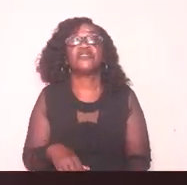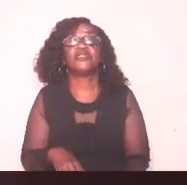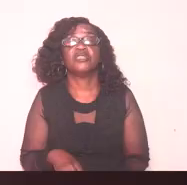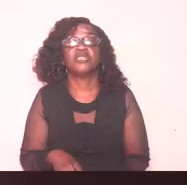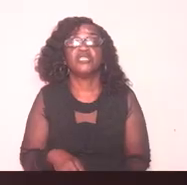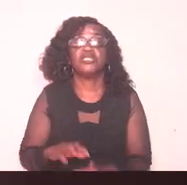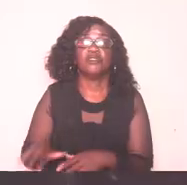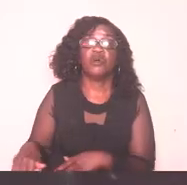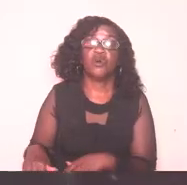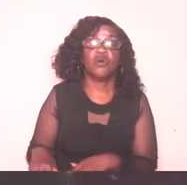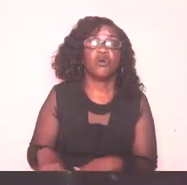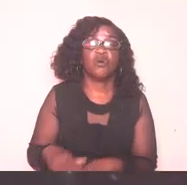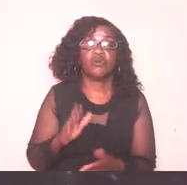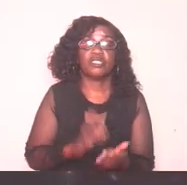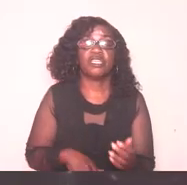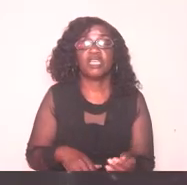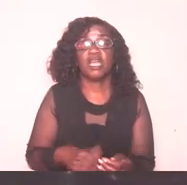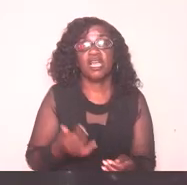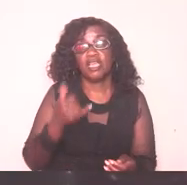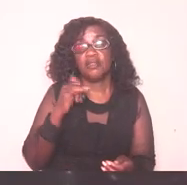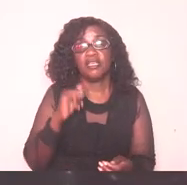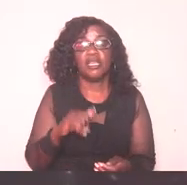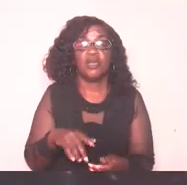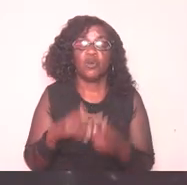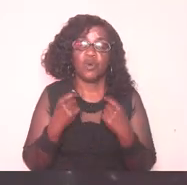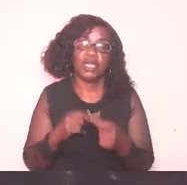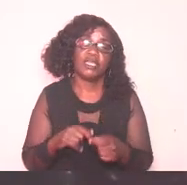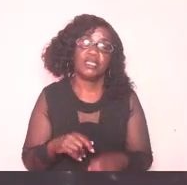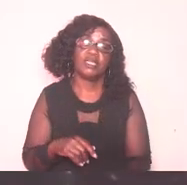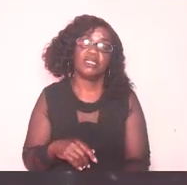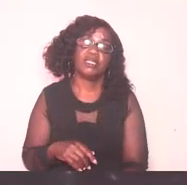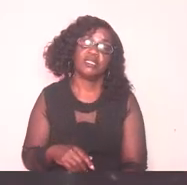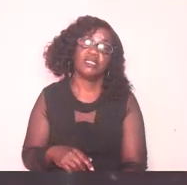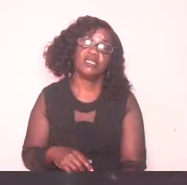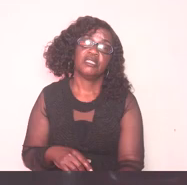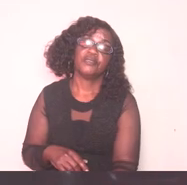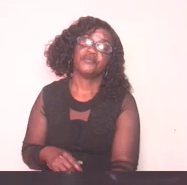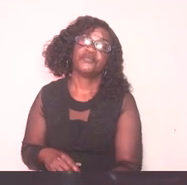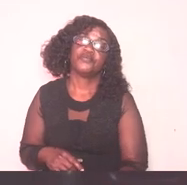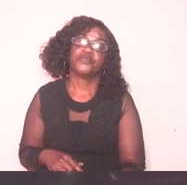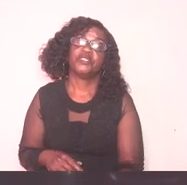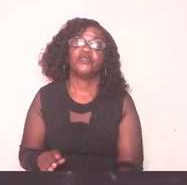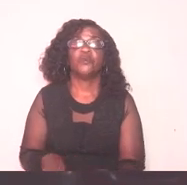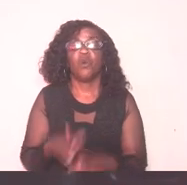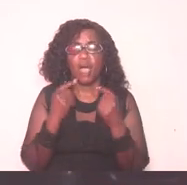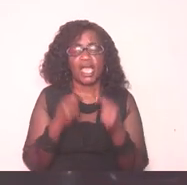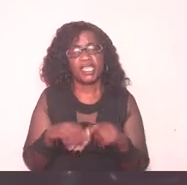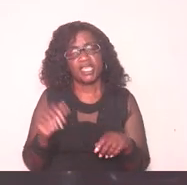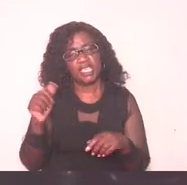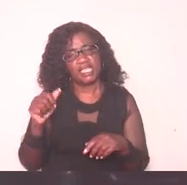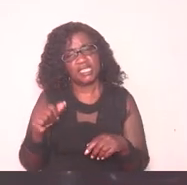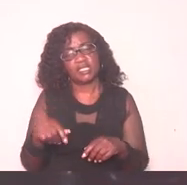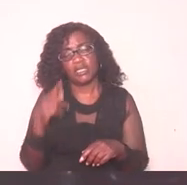cannot decide in something as big as the presidential election, if this child cannot enter any formal employment, why are we letting this